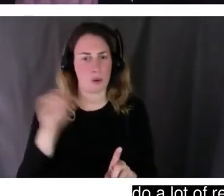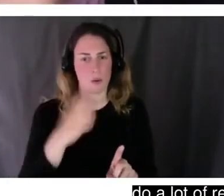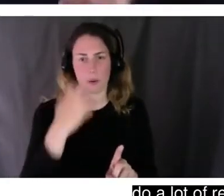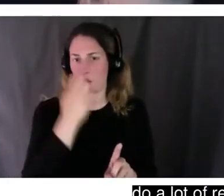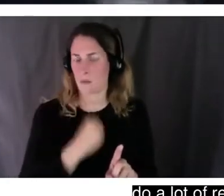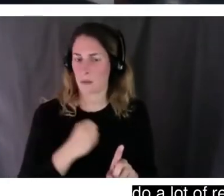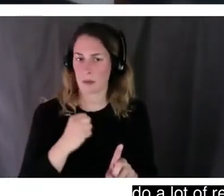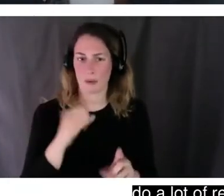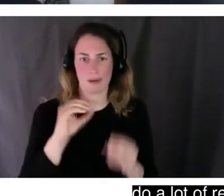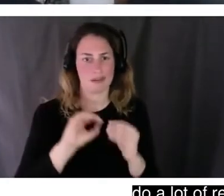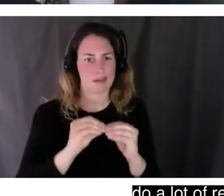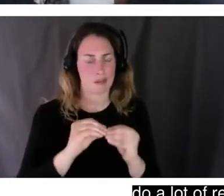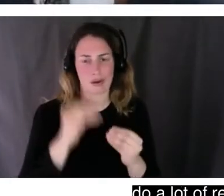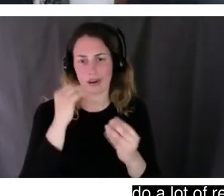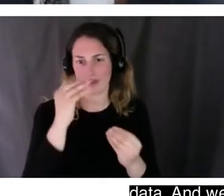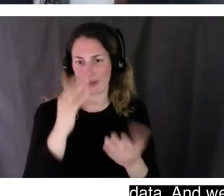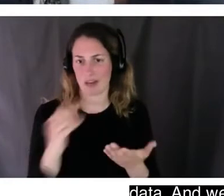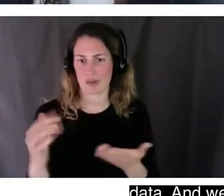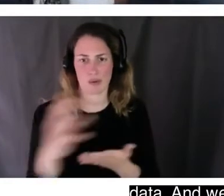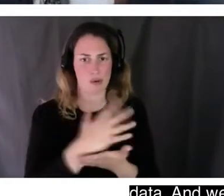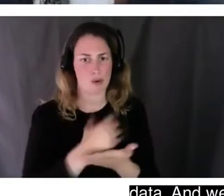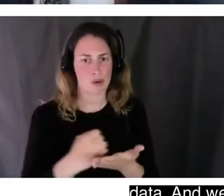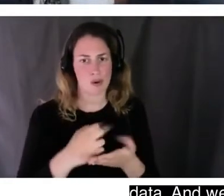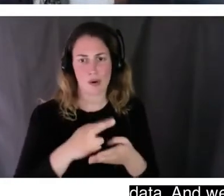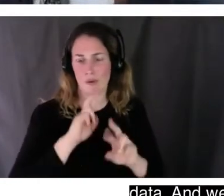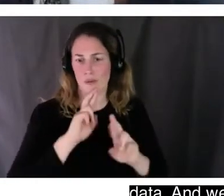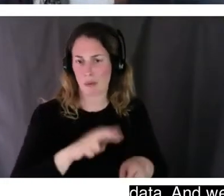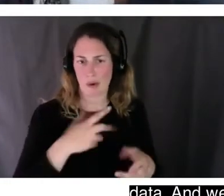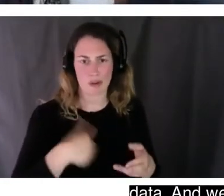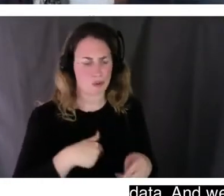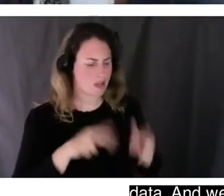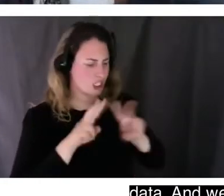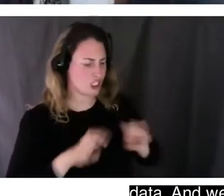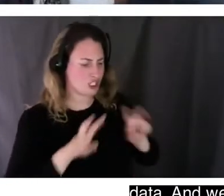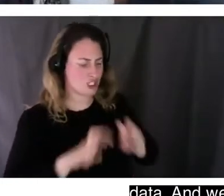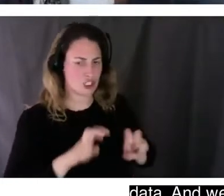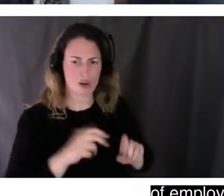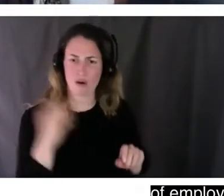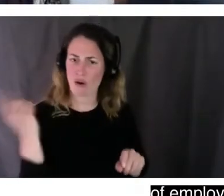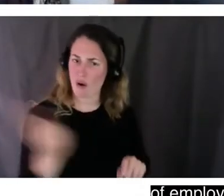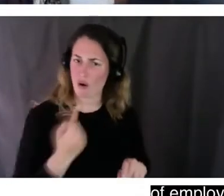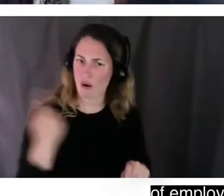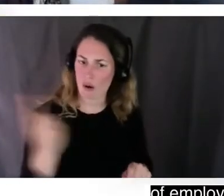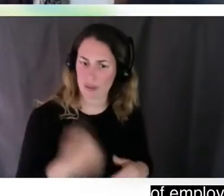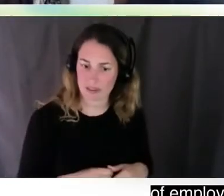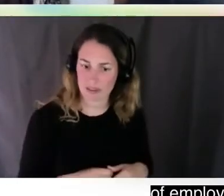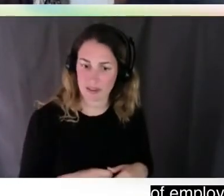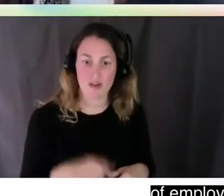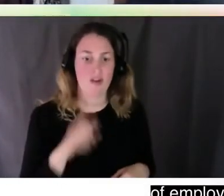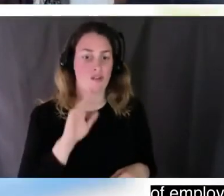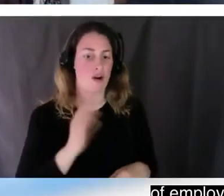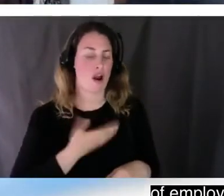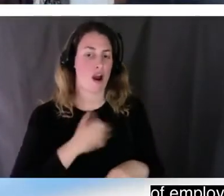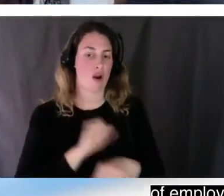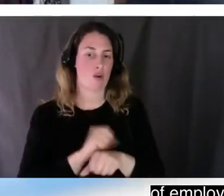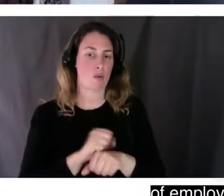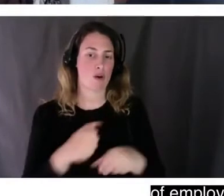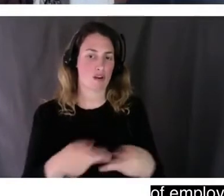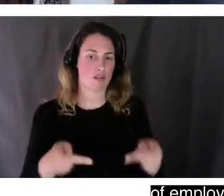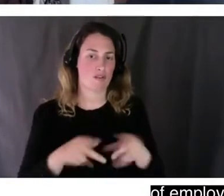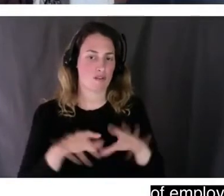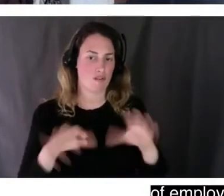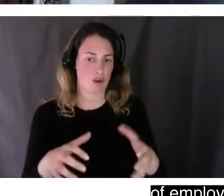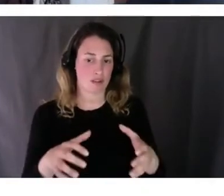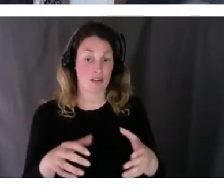and analyze our workforce data. And we look at, for example, the number of employees who are in